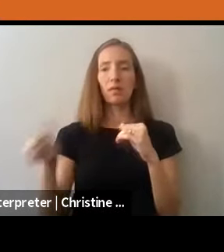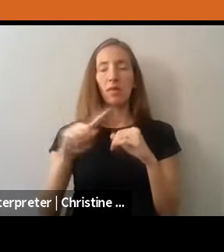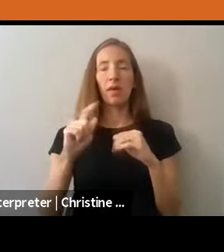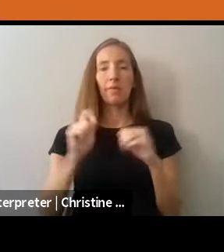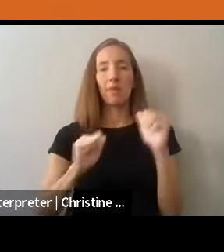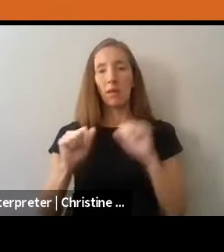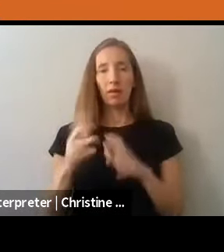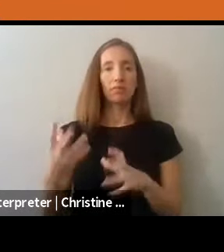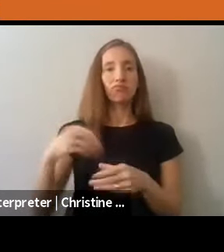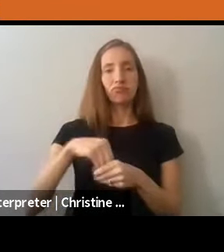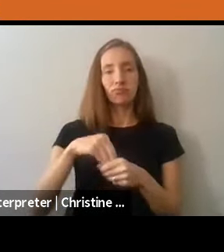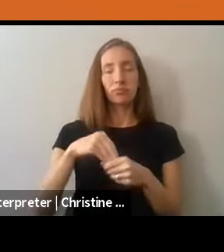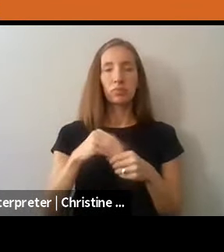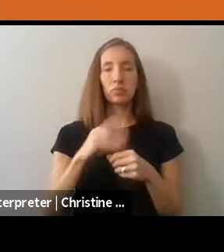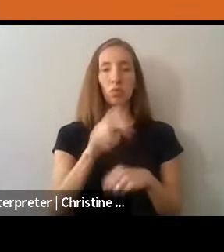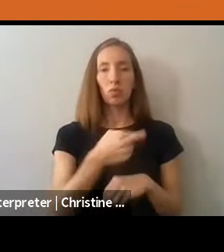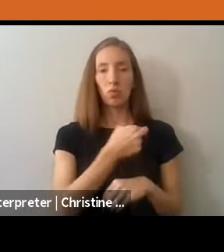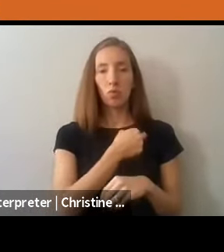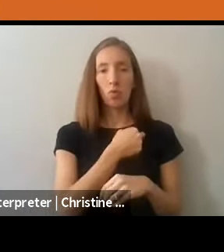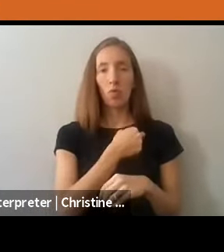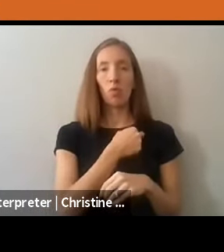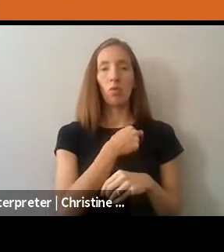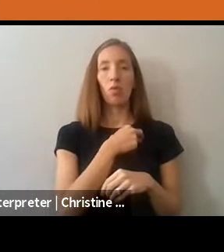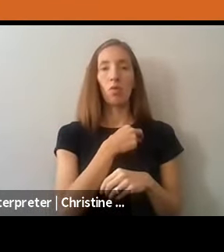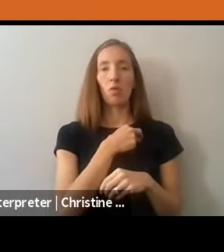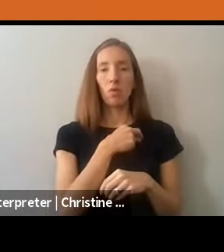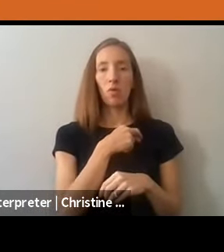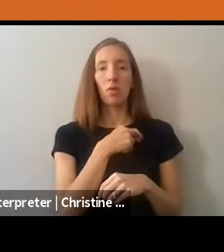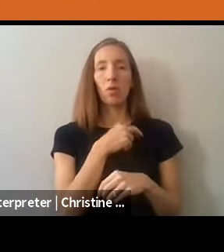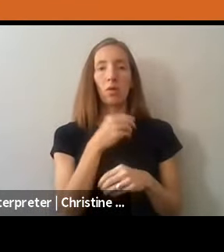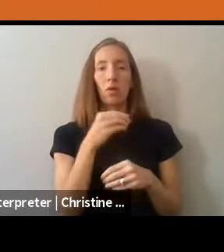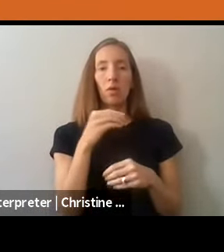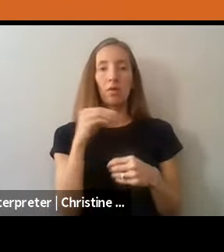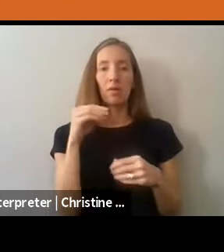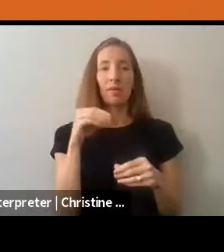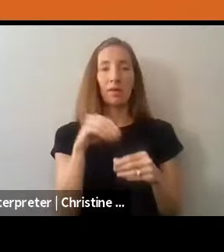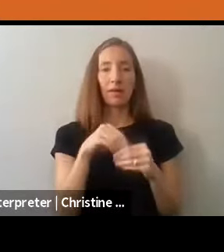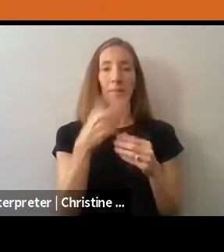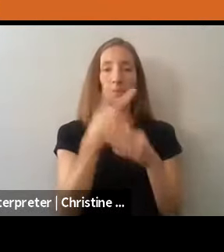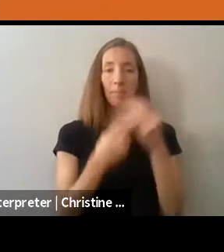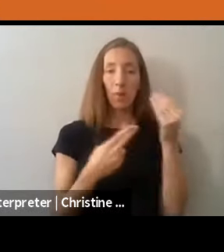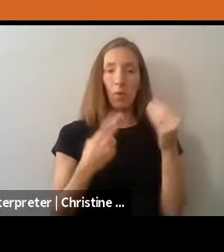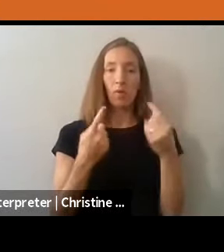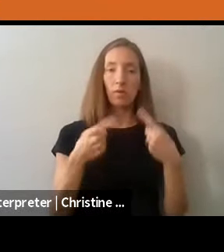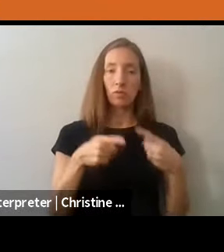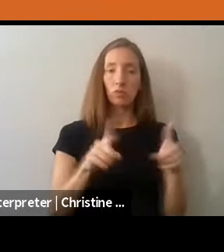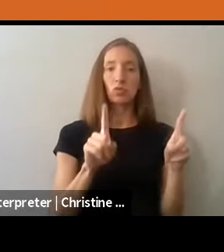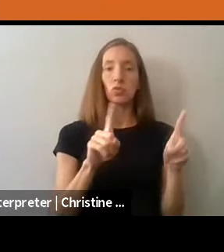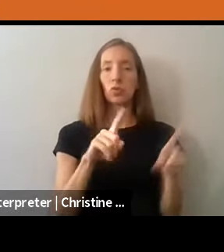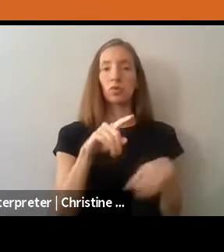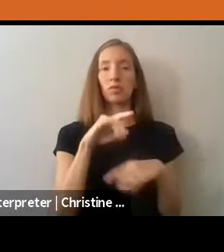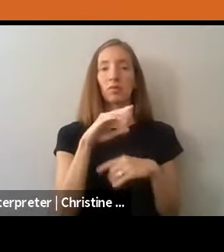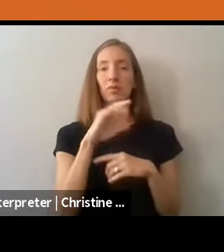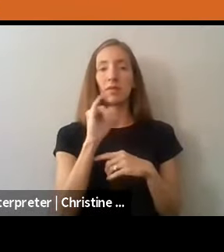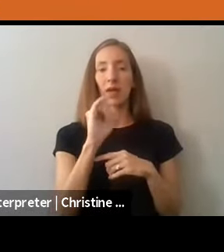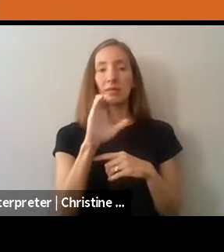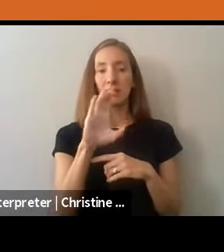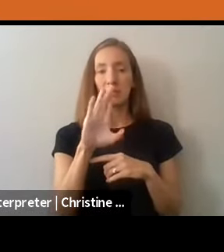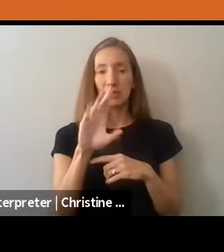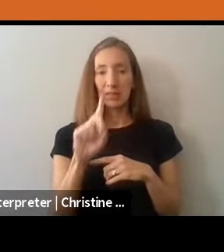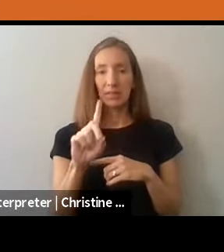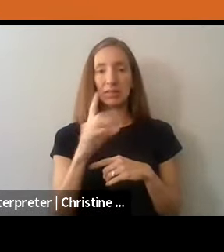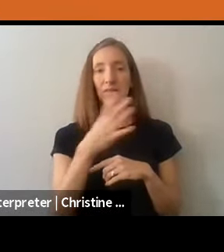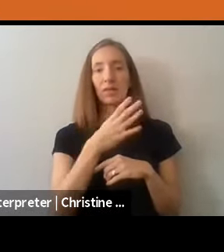role both during the ICPD and the Beijing conferences in catalyzing movements around